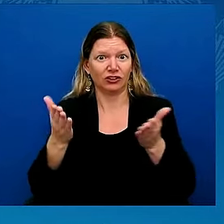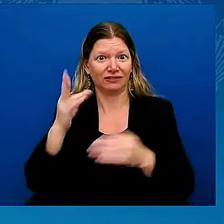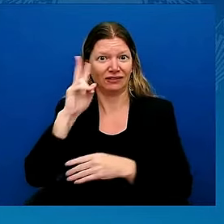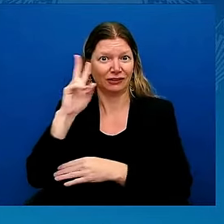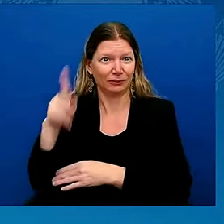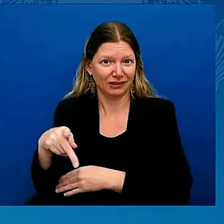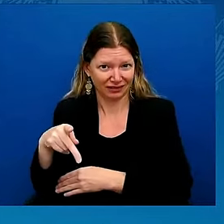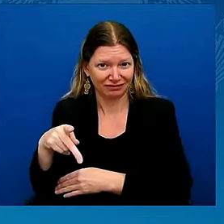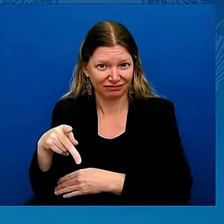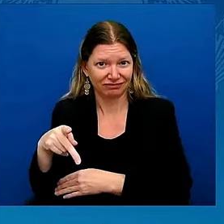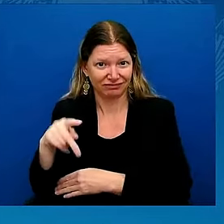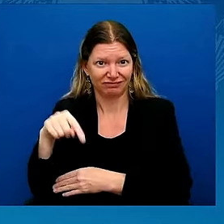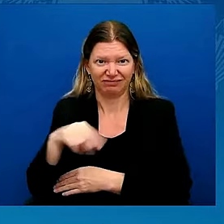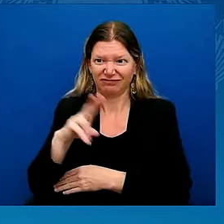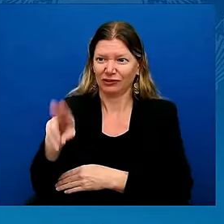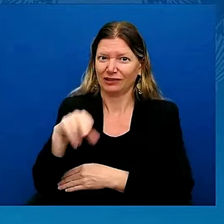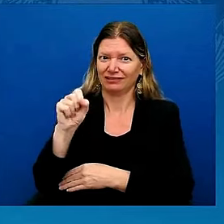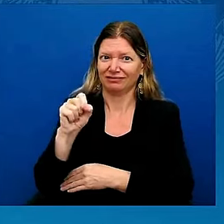States.